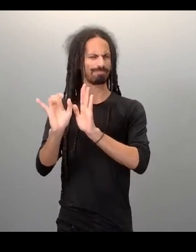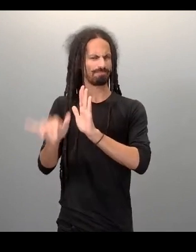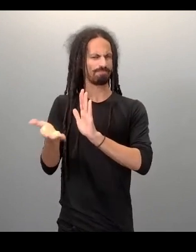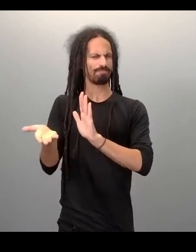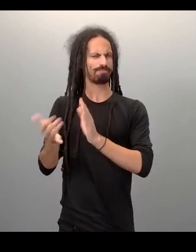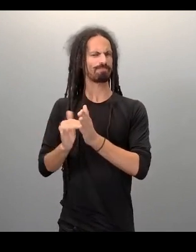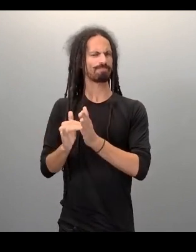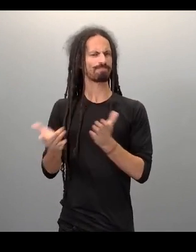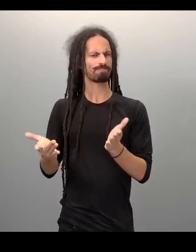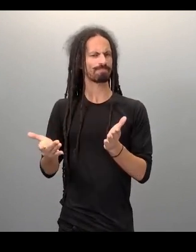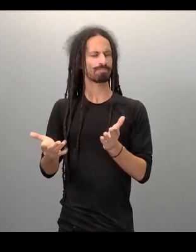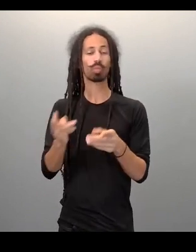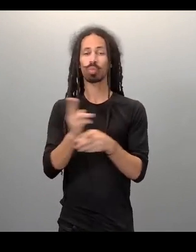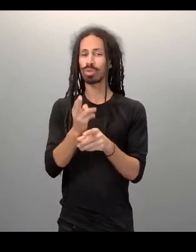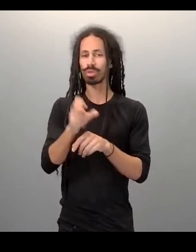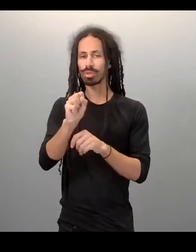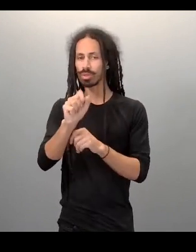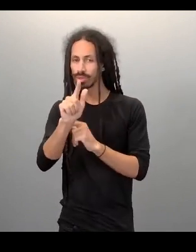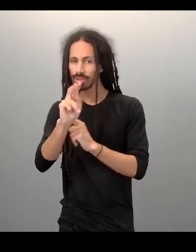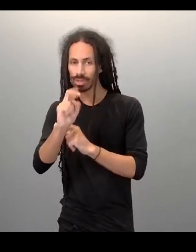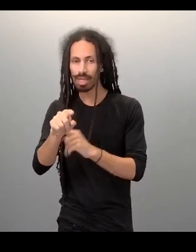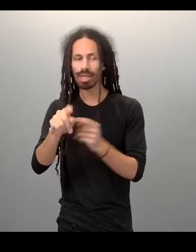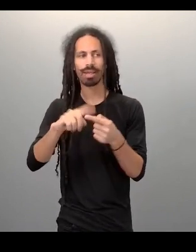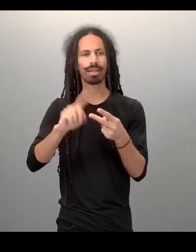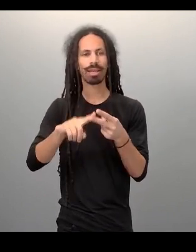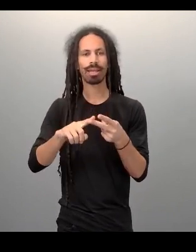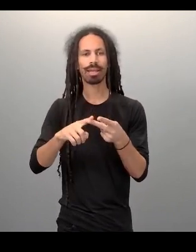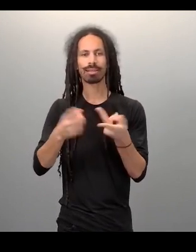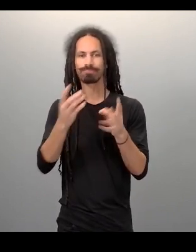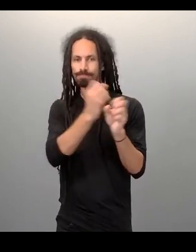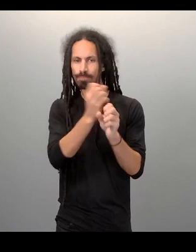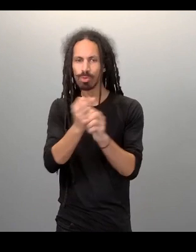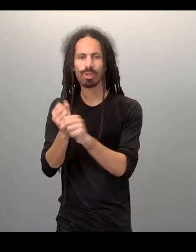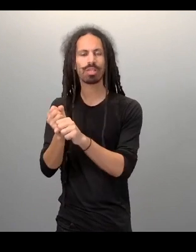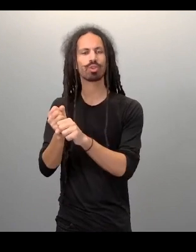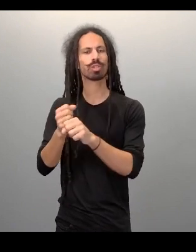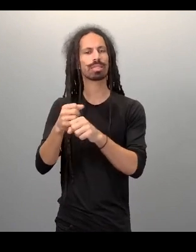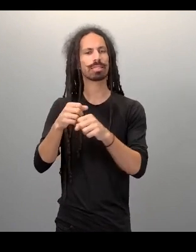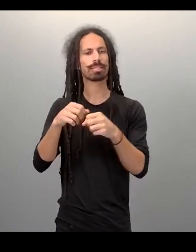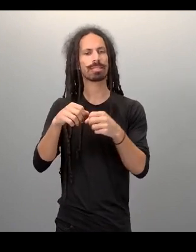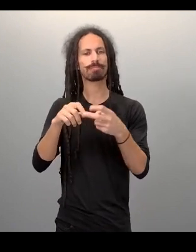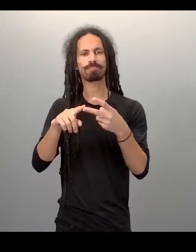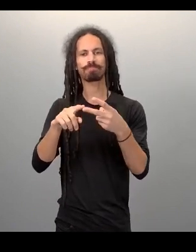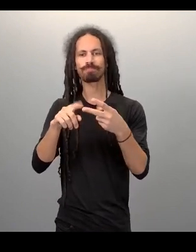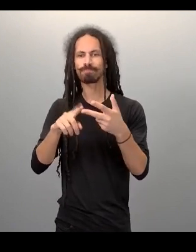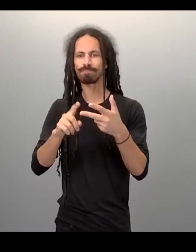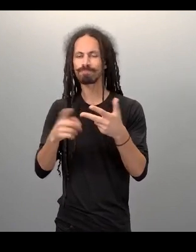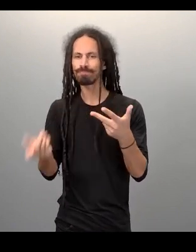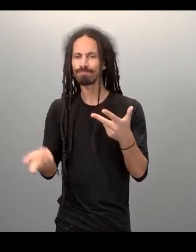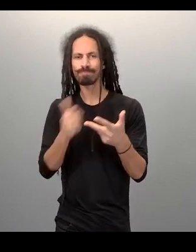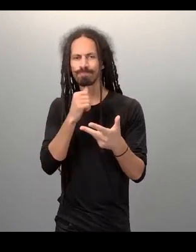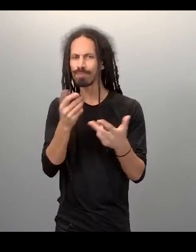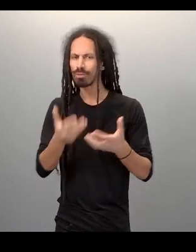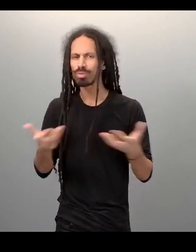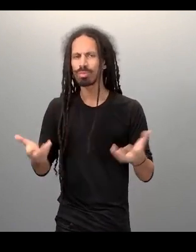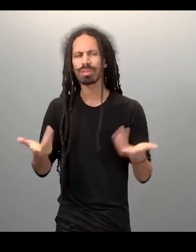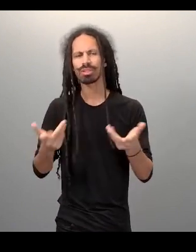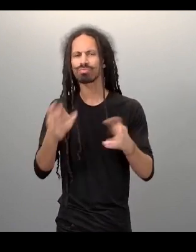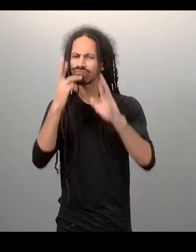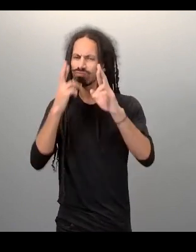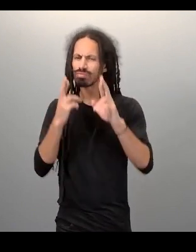Well, we're using slang and abbreviations, and there's not as much of a